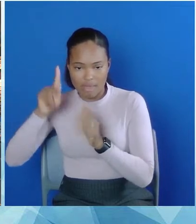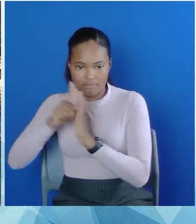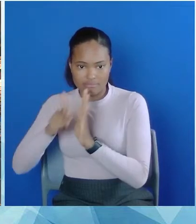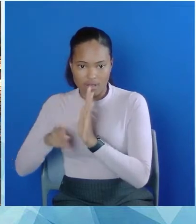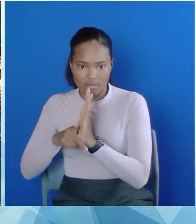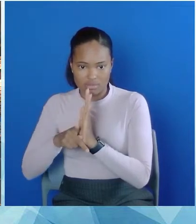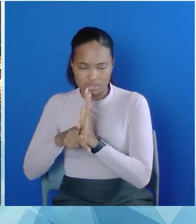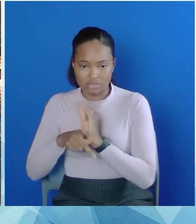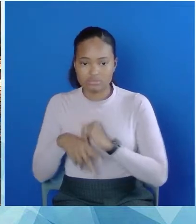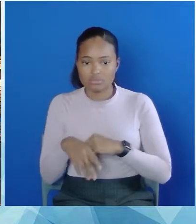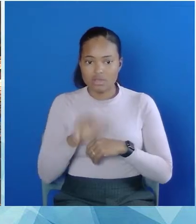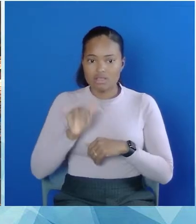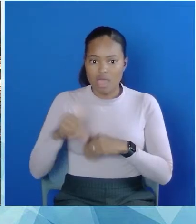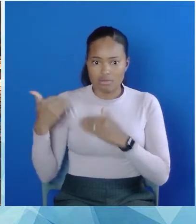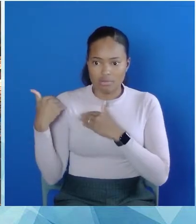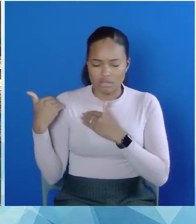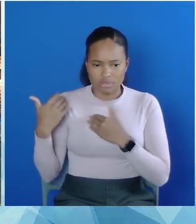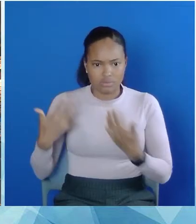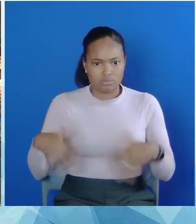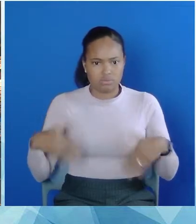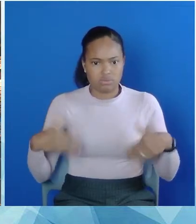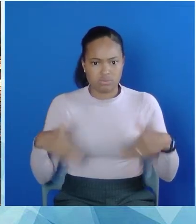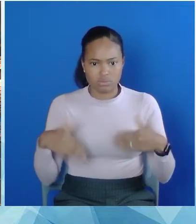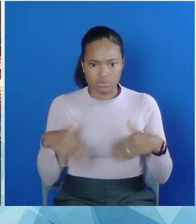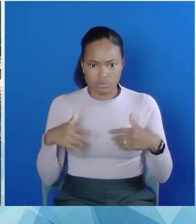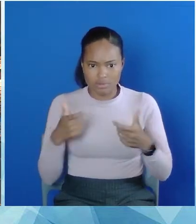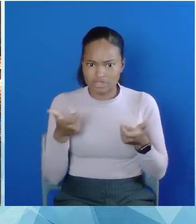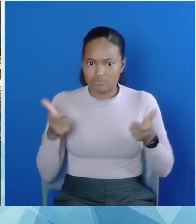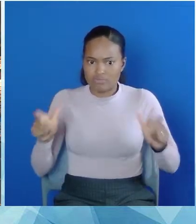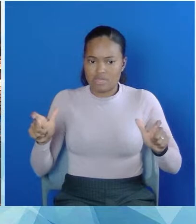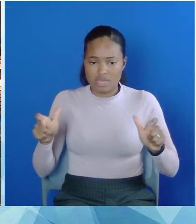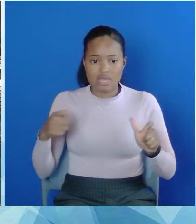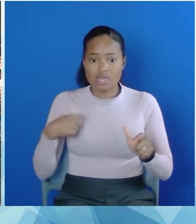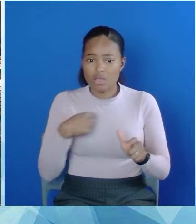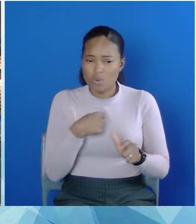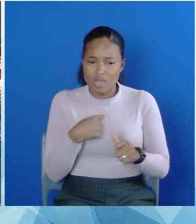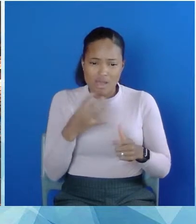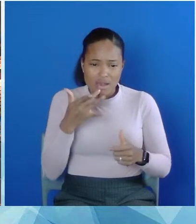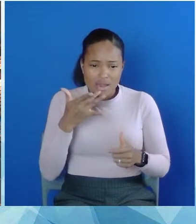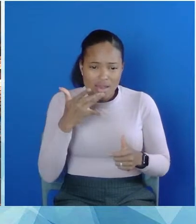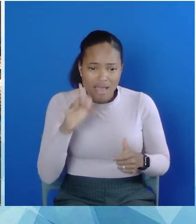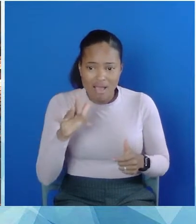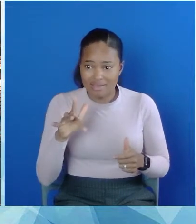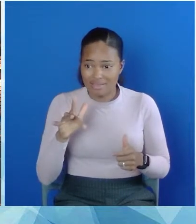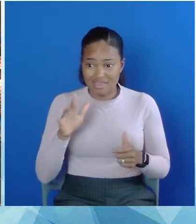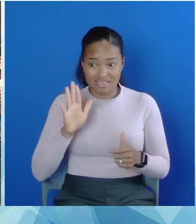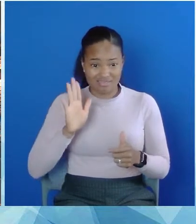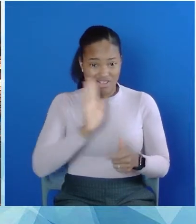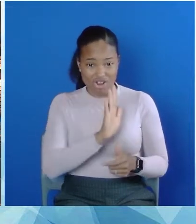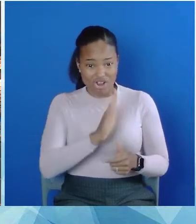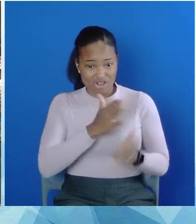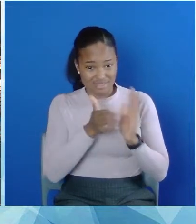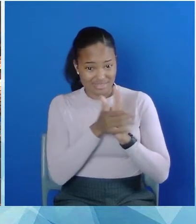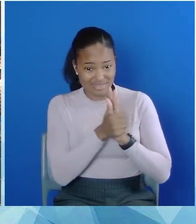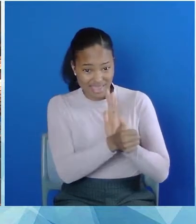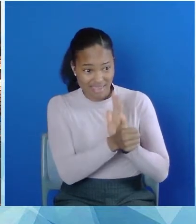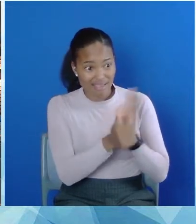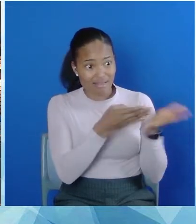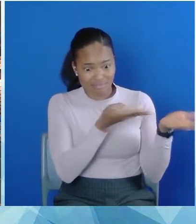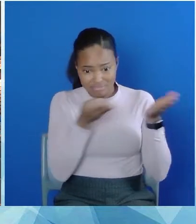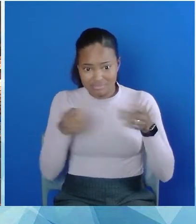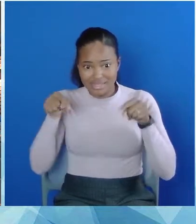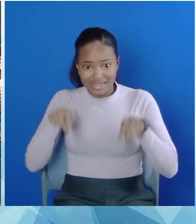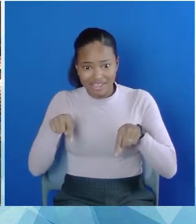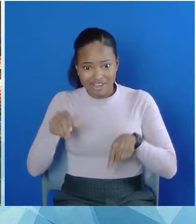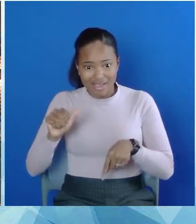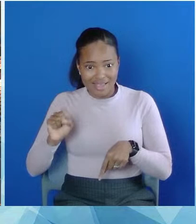such a huge responsibility, and I think we're so incredibly lucky to have someone with that skill set bringing to the table.